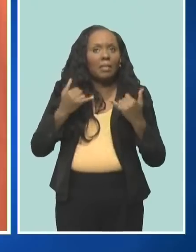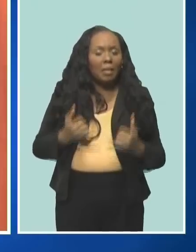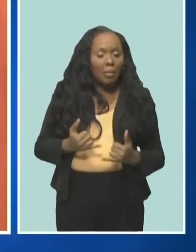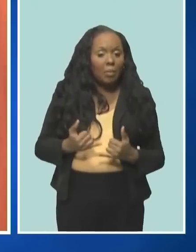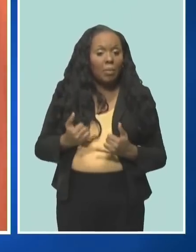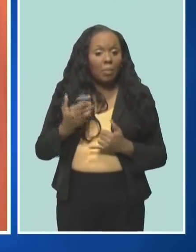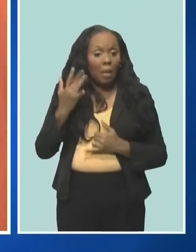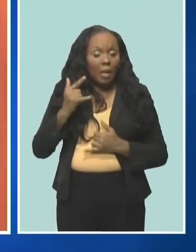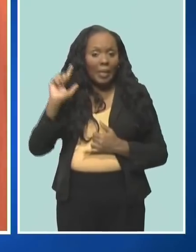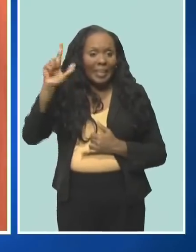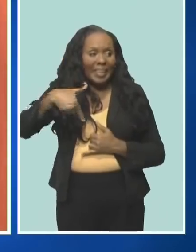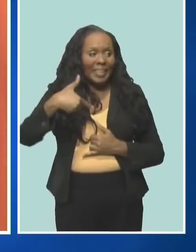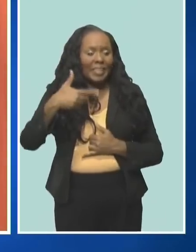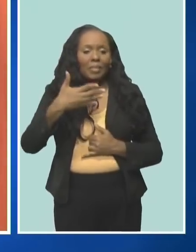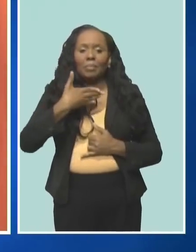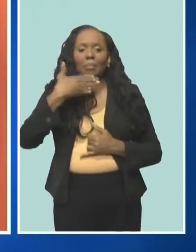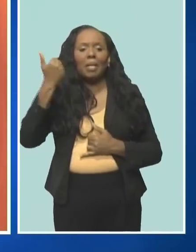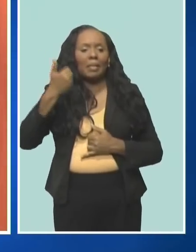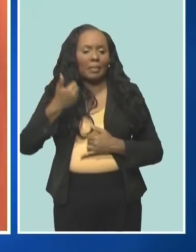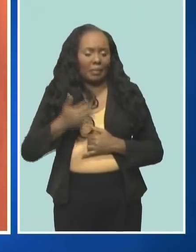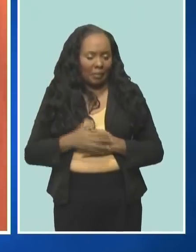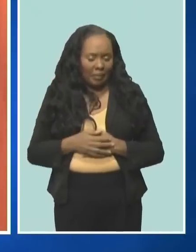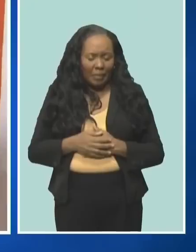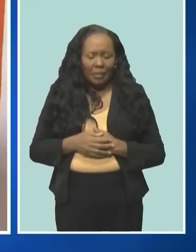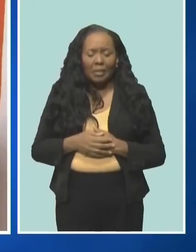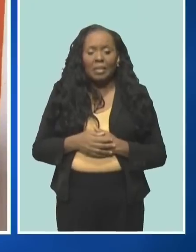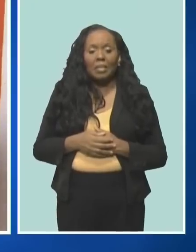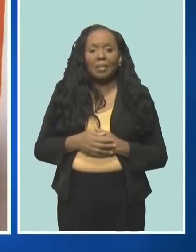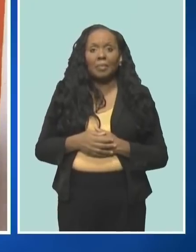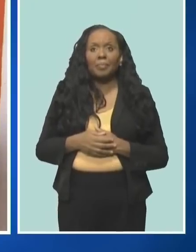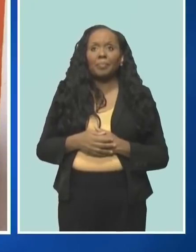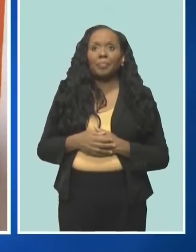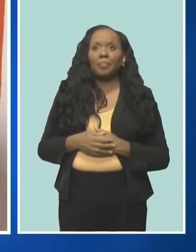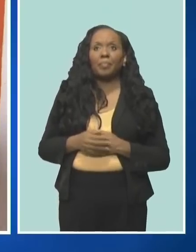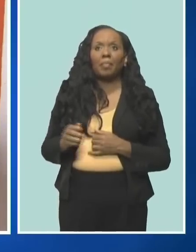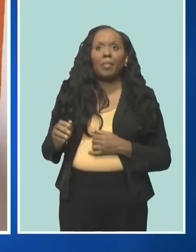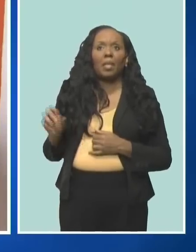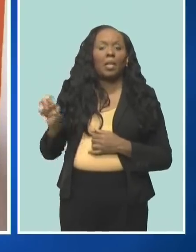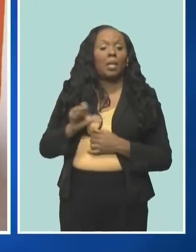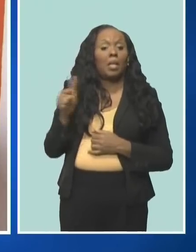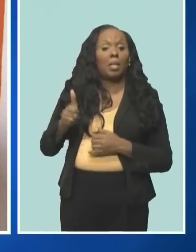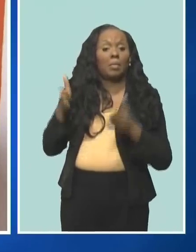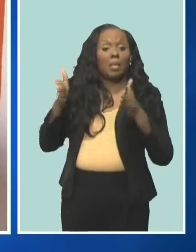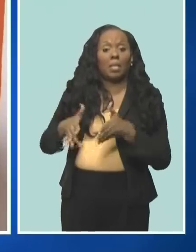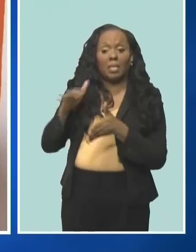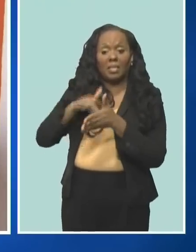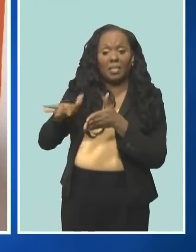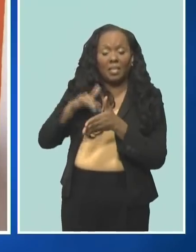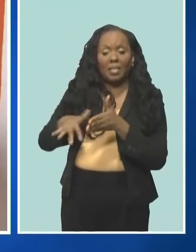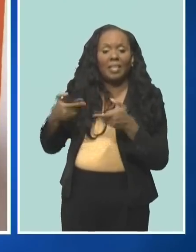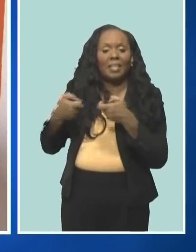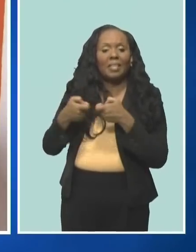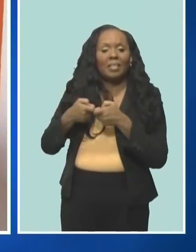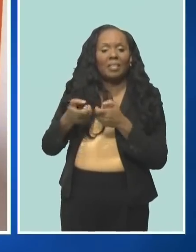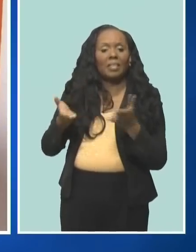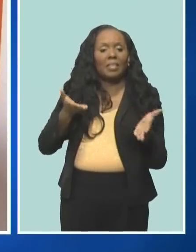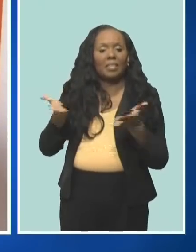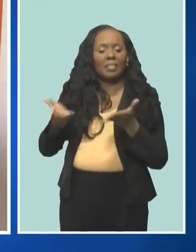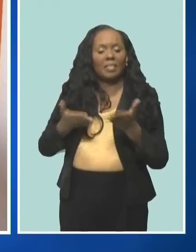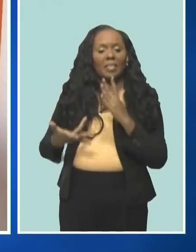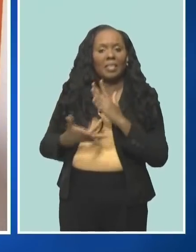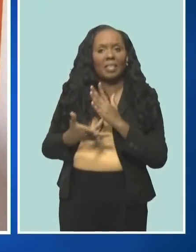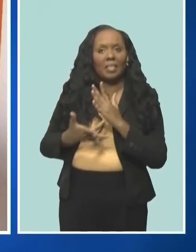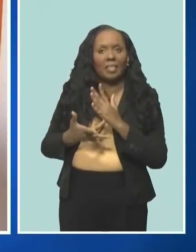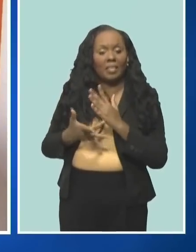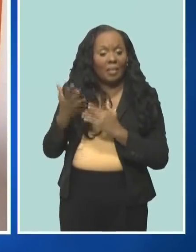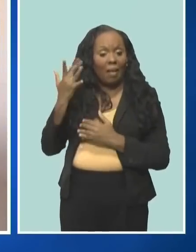later on things will be better for you. Meanwhile, Lorelei Springer is studying electrical servicing technology because